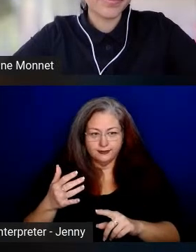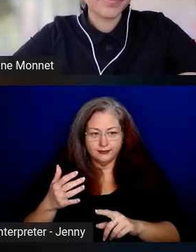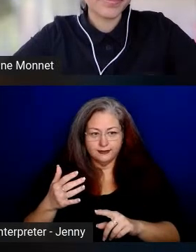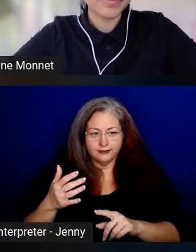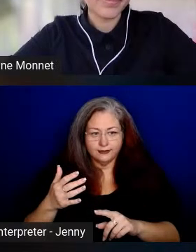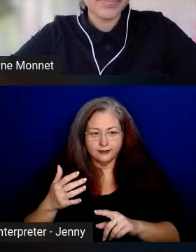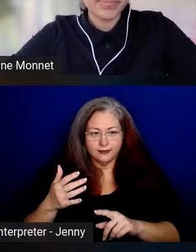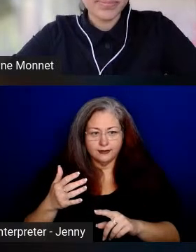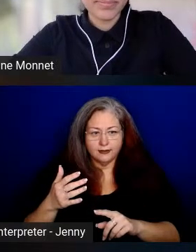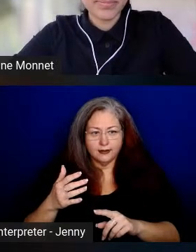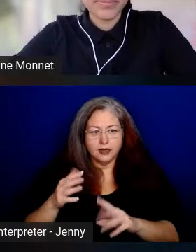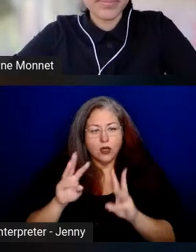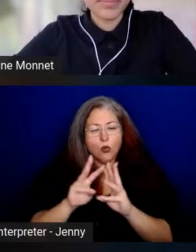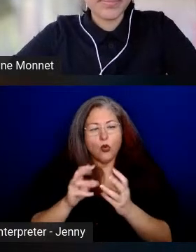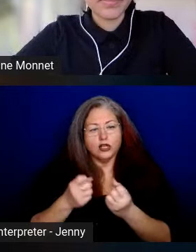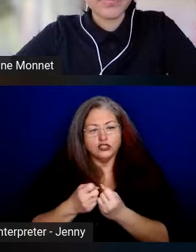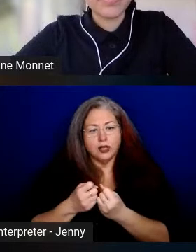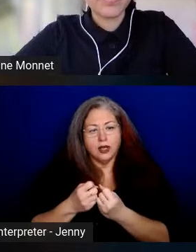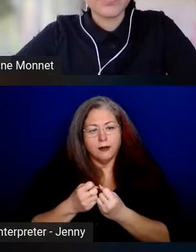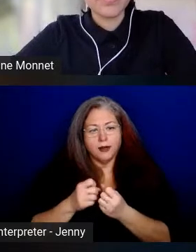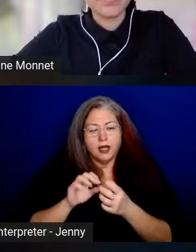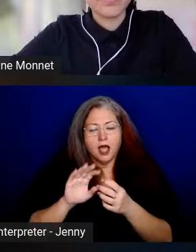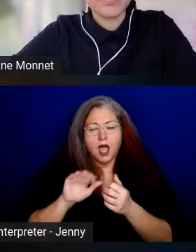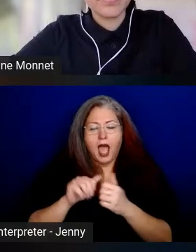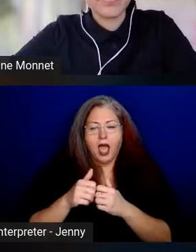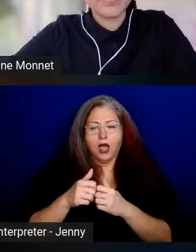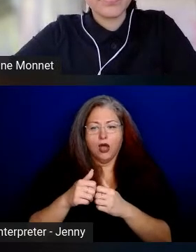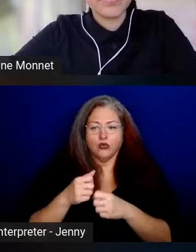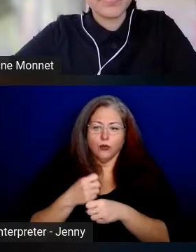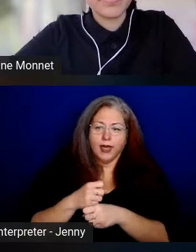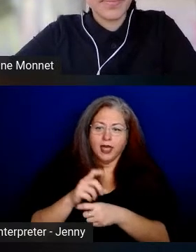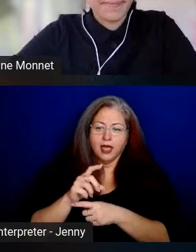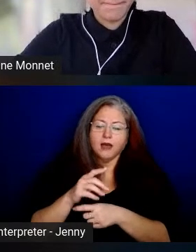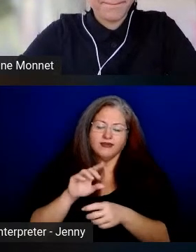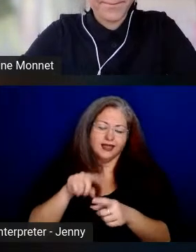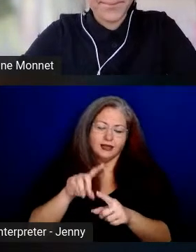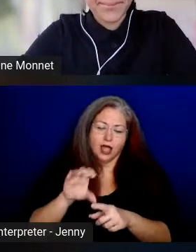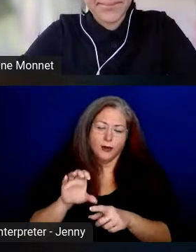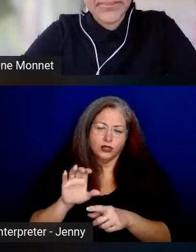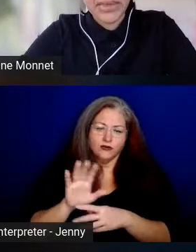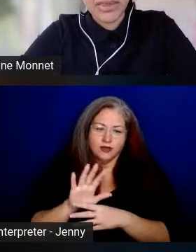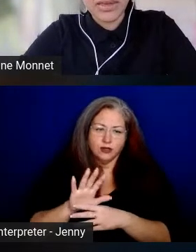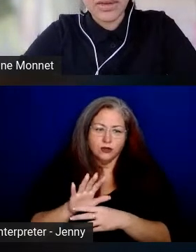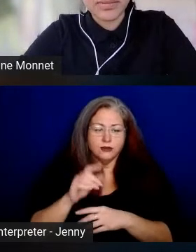It's a workshop about documentary film. So